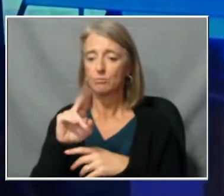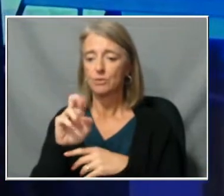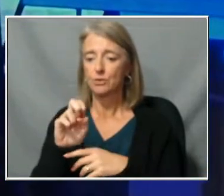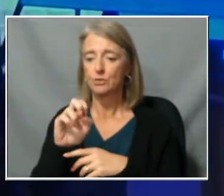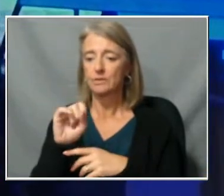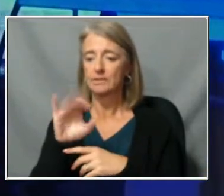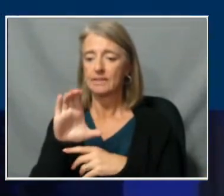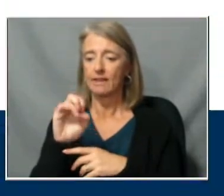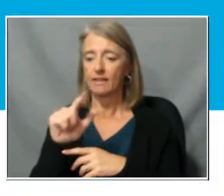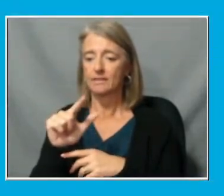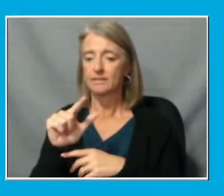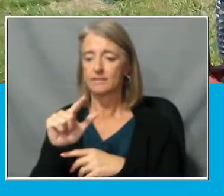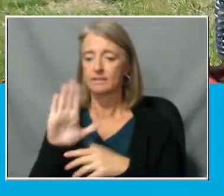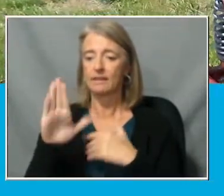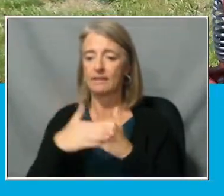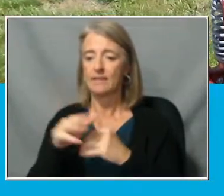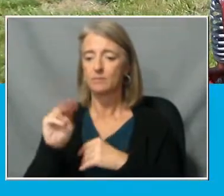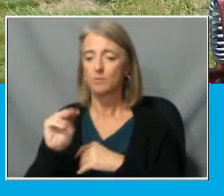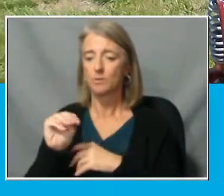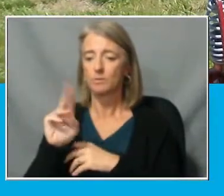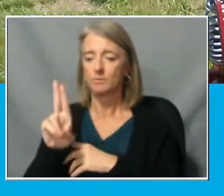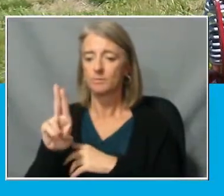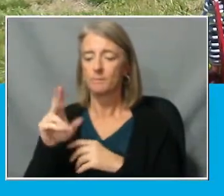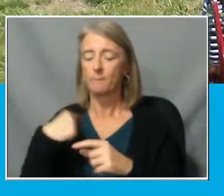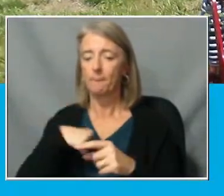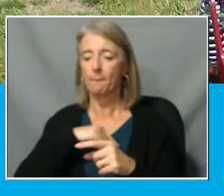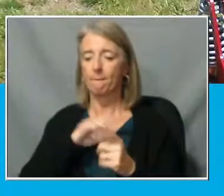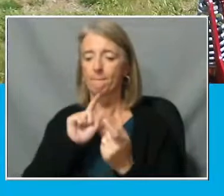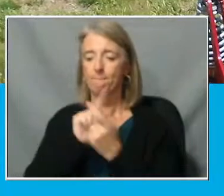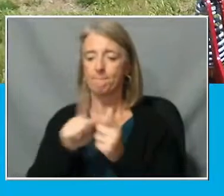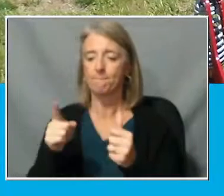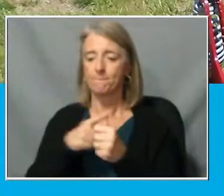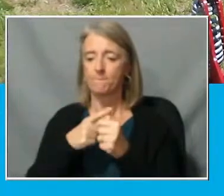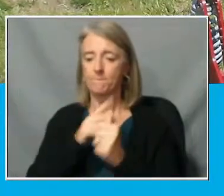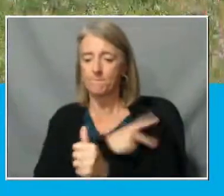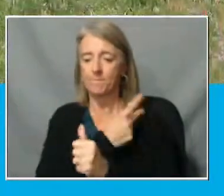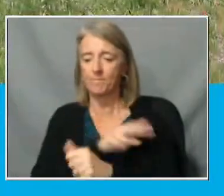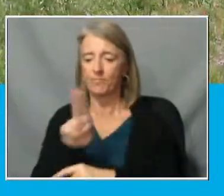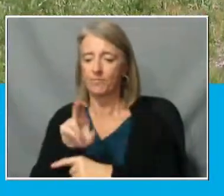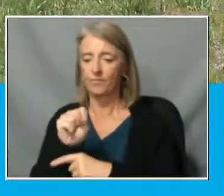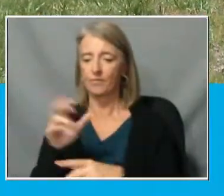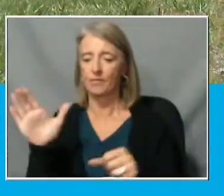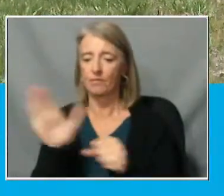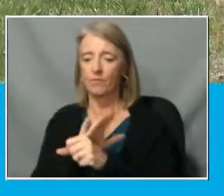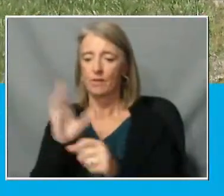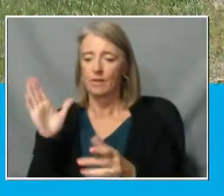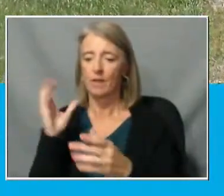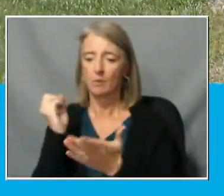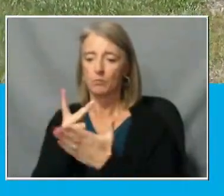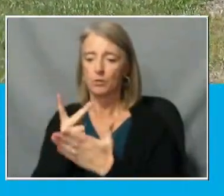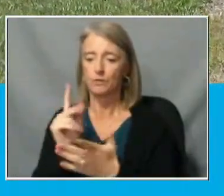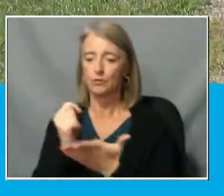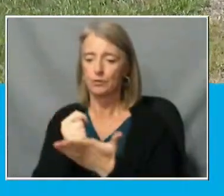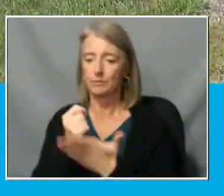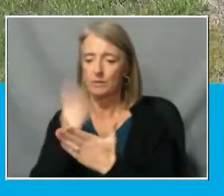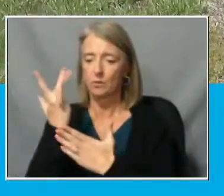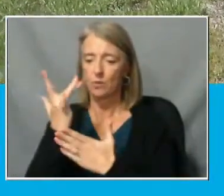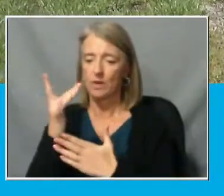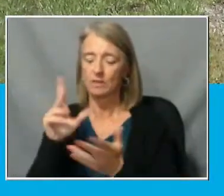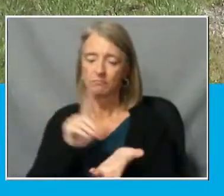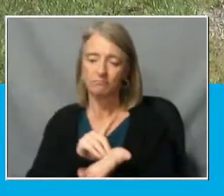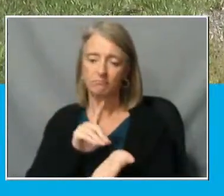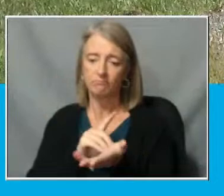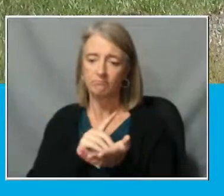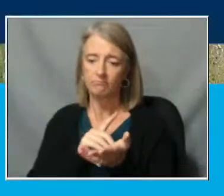next Morning Medical Update. We meet the first patient in the U.S. to get the fully approved treatment. Why doctors jumped at the chance